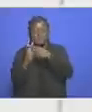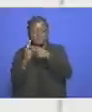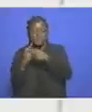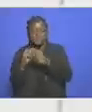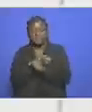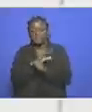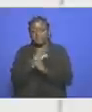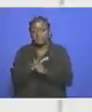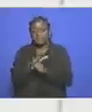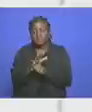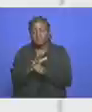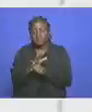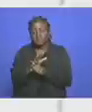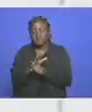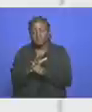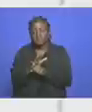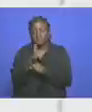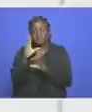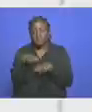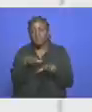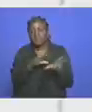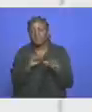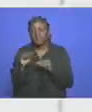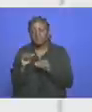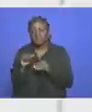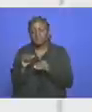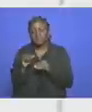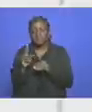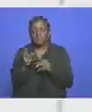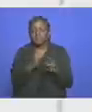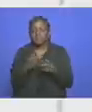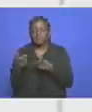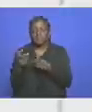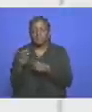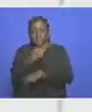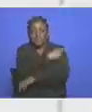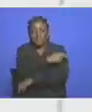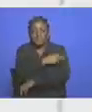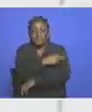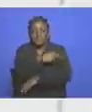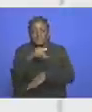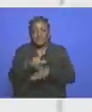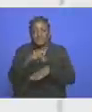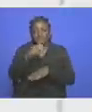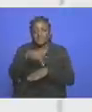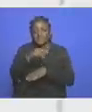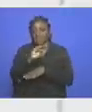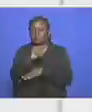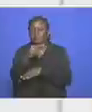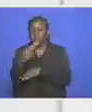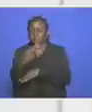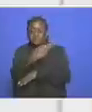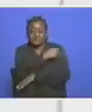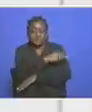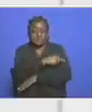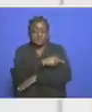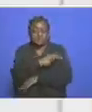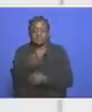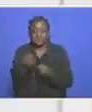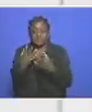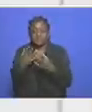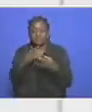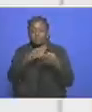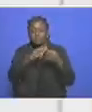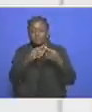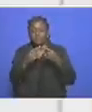COVID and ambulatory. We toured the hospital at the Princess Margaret Hospital, and that is clear that there's much renovation going